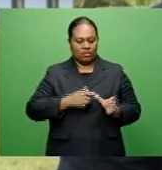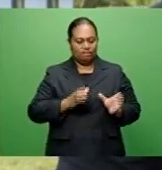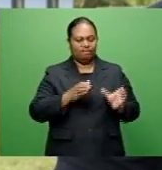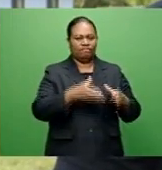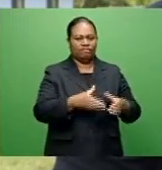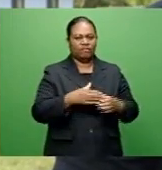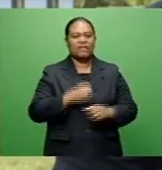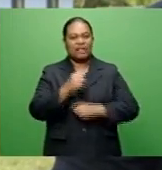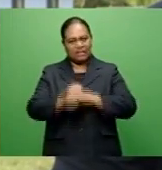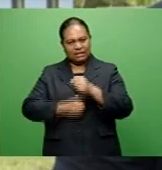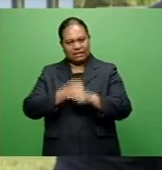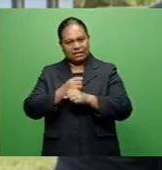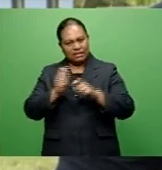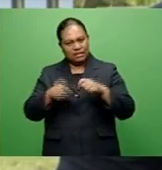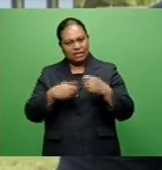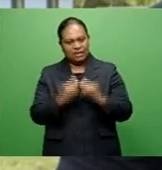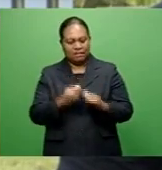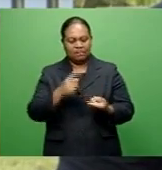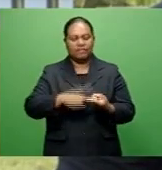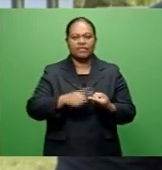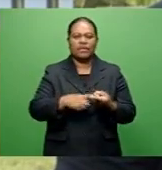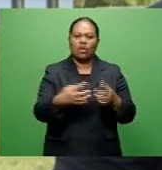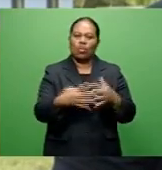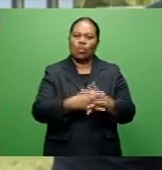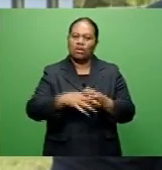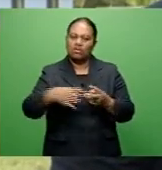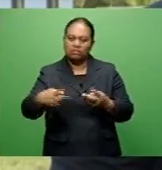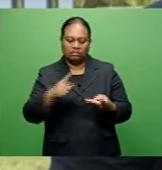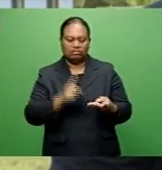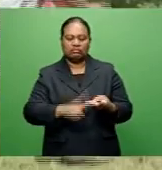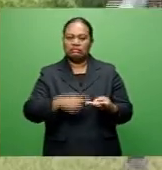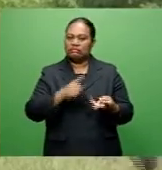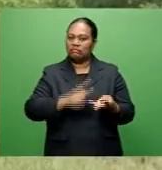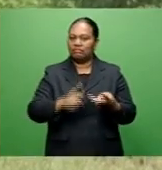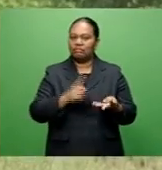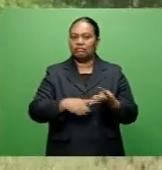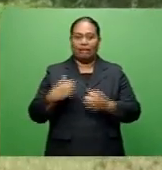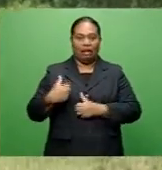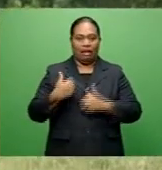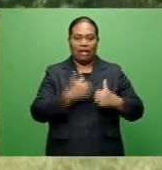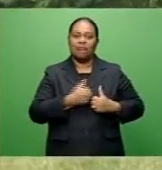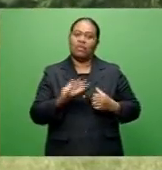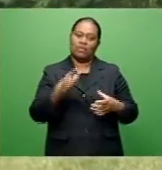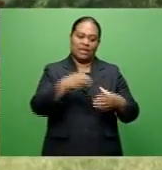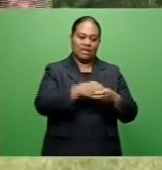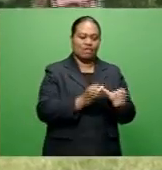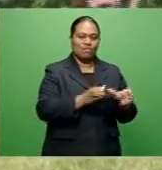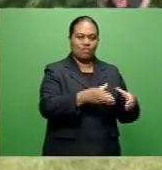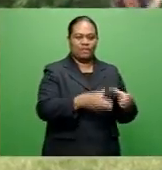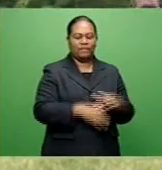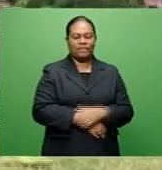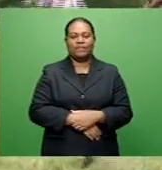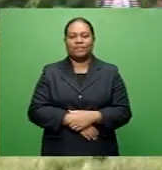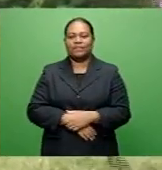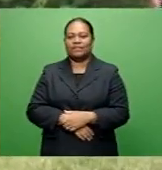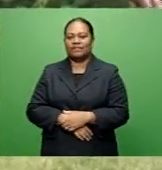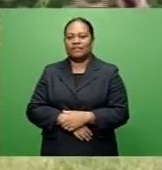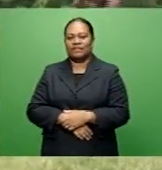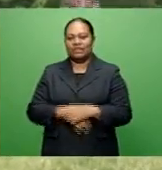seasoned teams like Wardens, Ratu Felice and Army. Looking forward for the